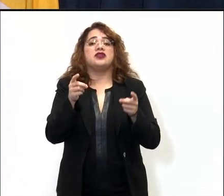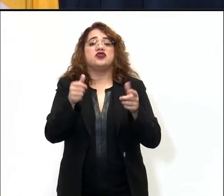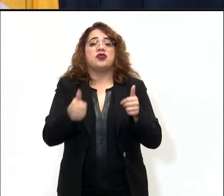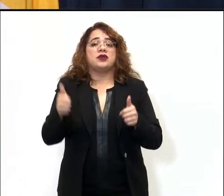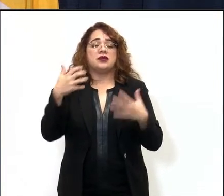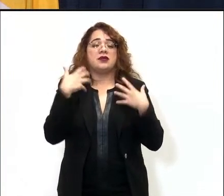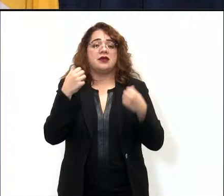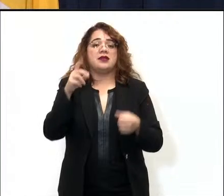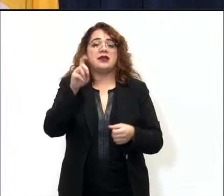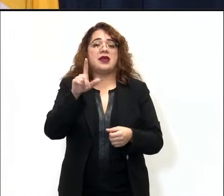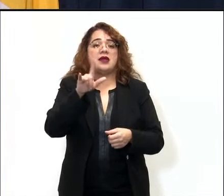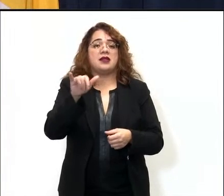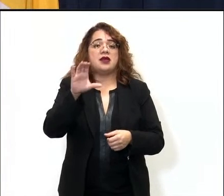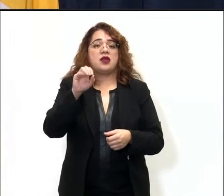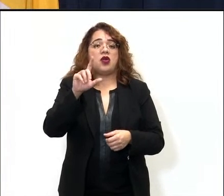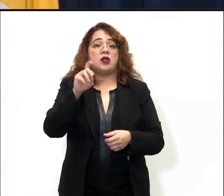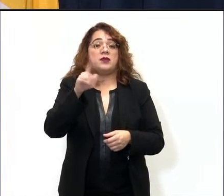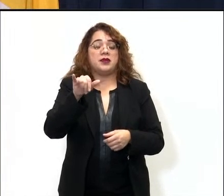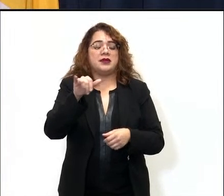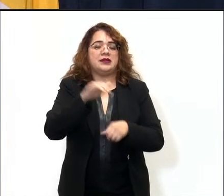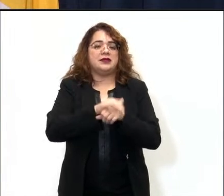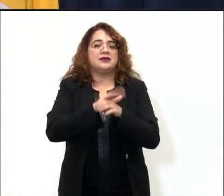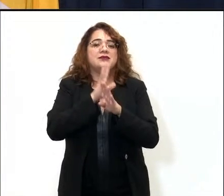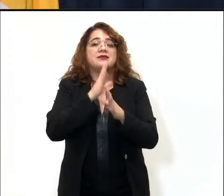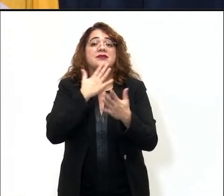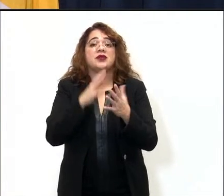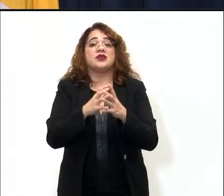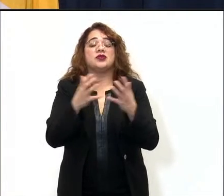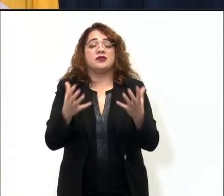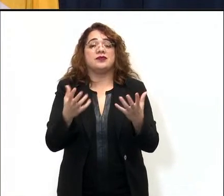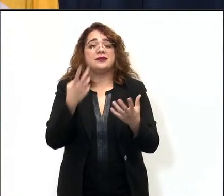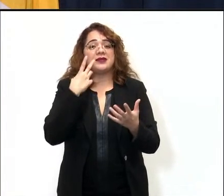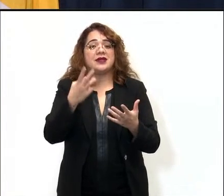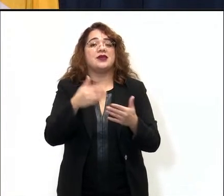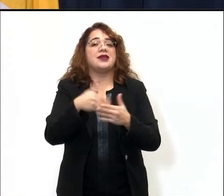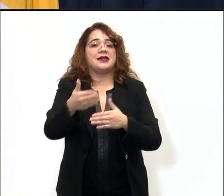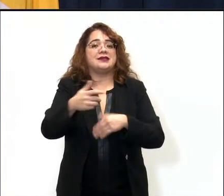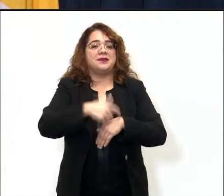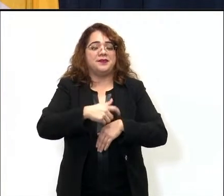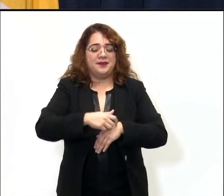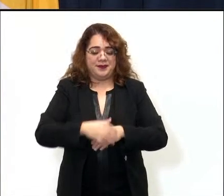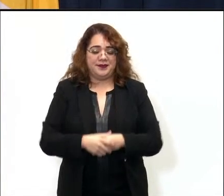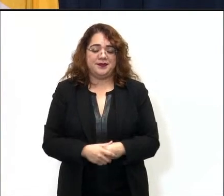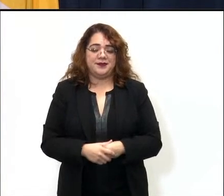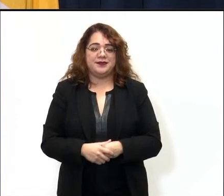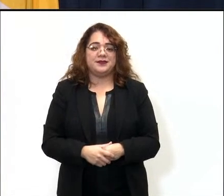Health, Kelly Colopy, with the information in English. Thank you so much, and we will see you next time.